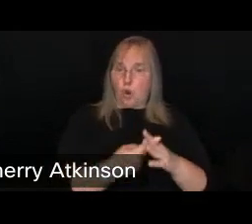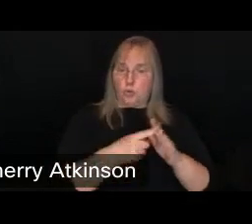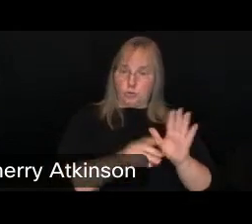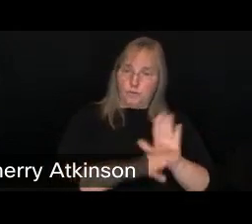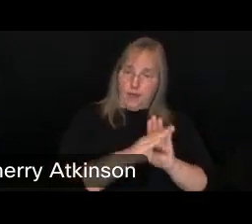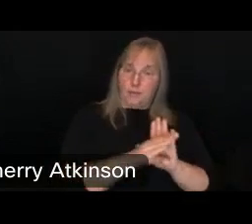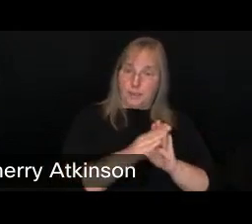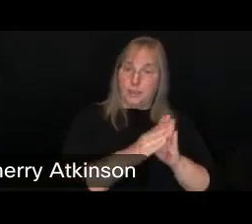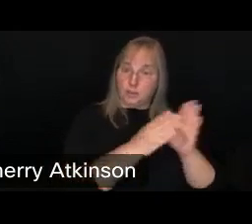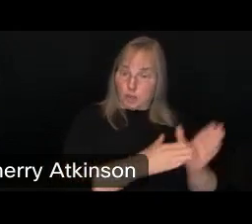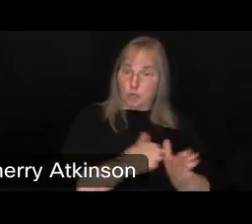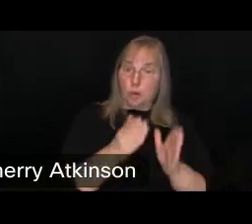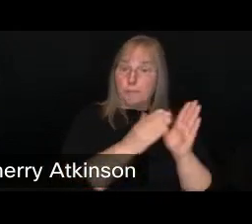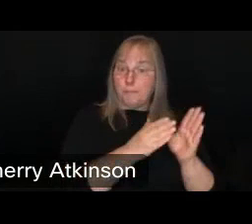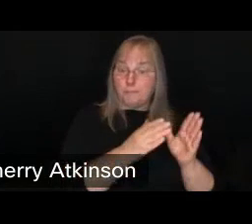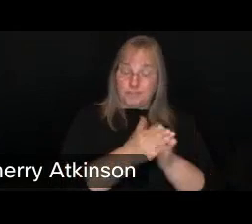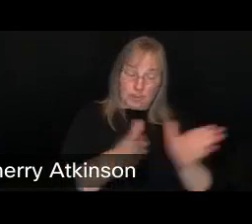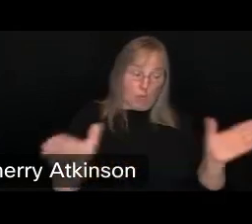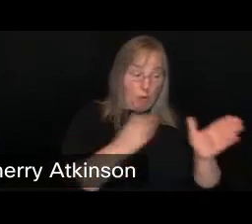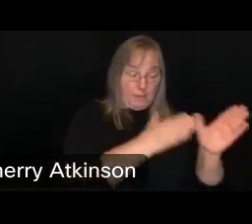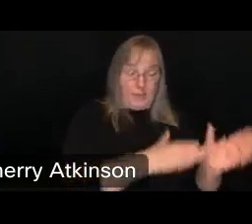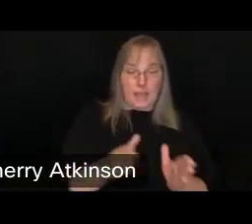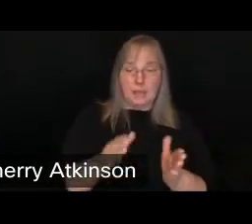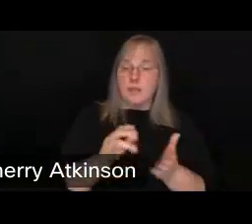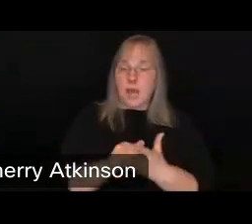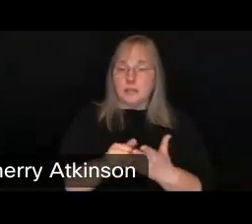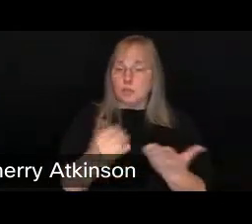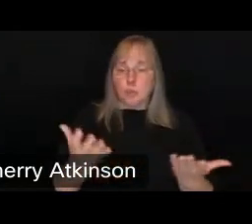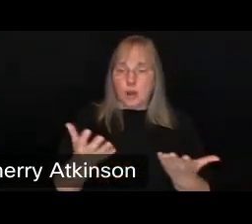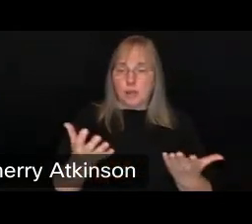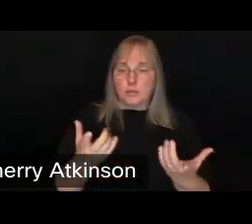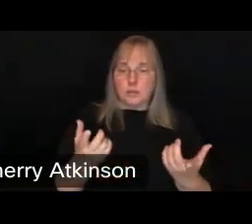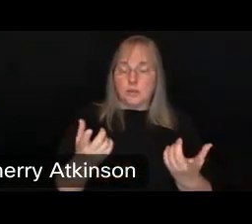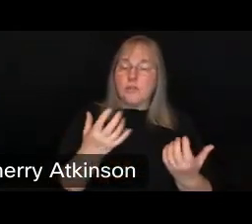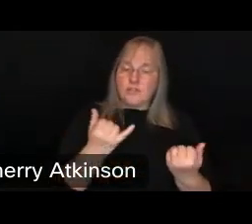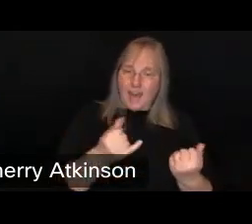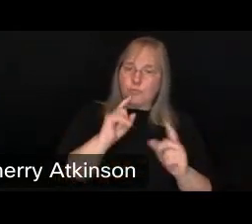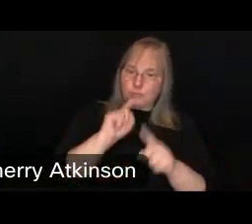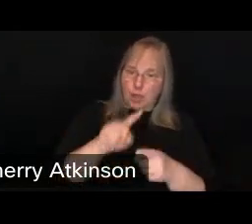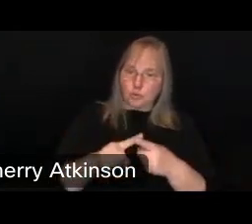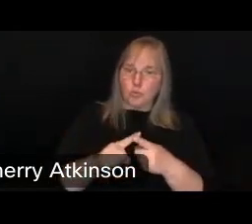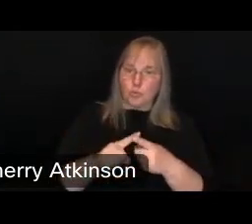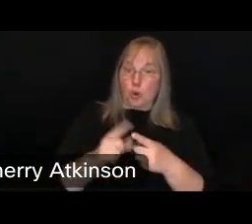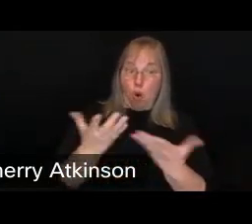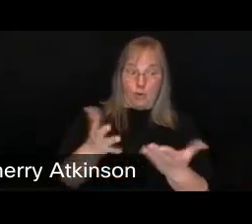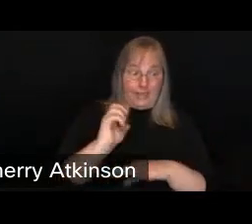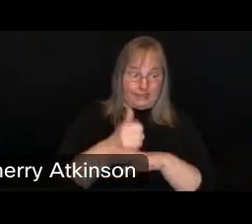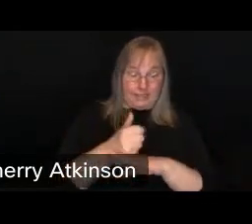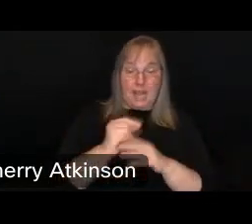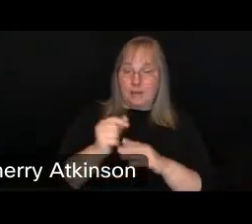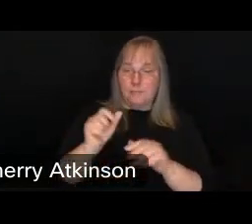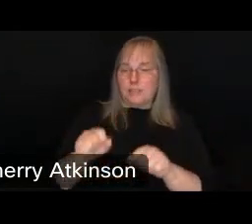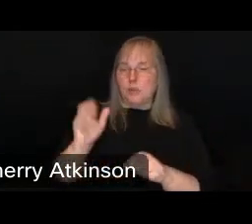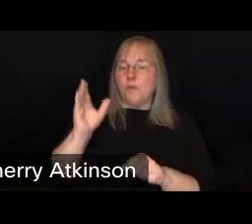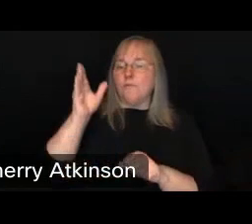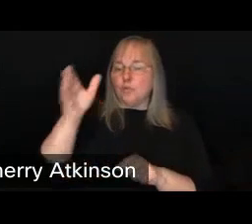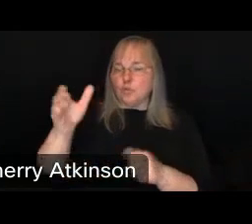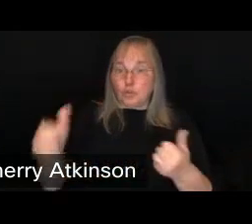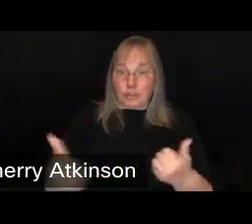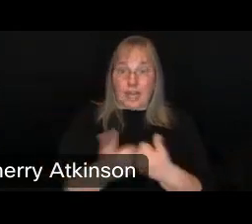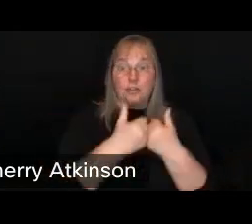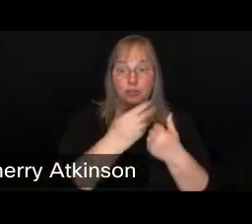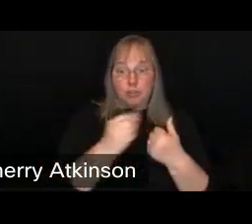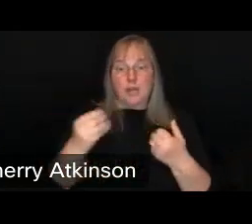plan, basically it's trying to respond to existing and potential future challenges and opportunities. So in 2020, when we kicked